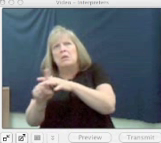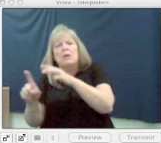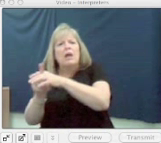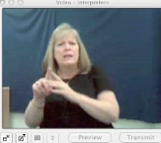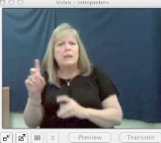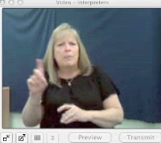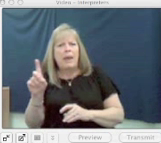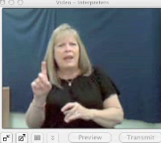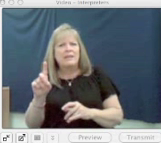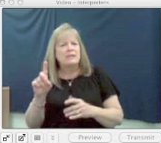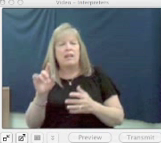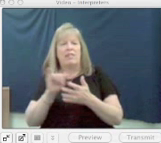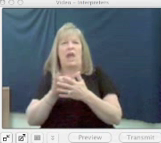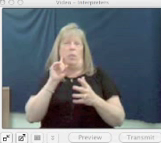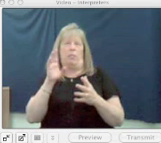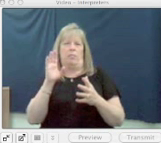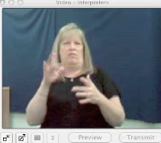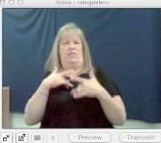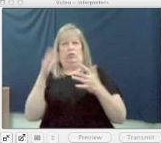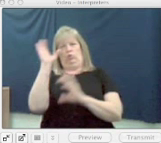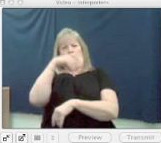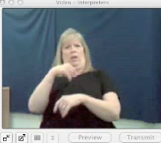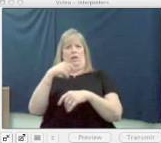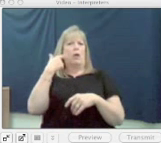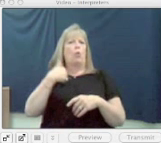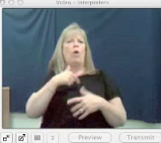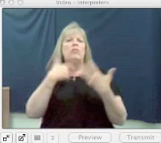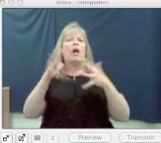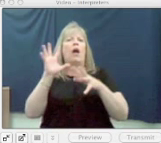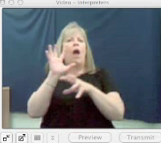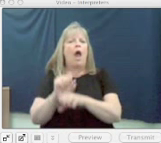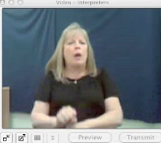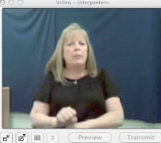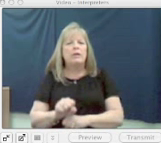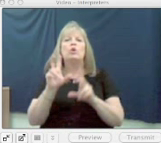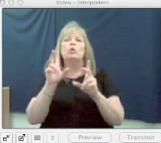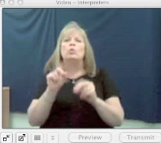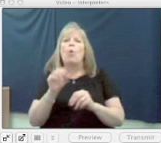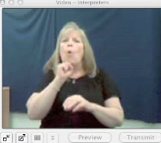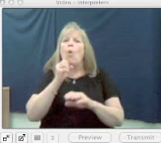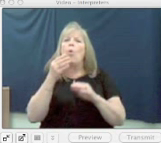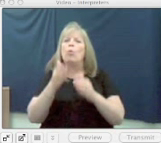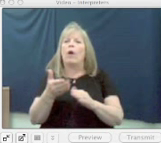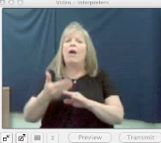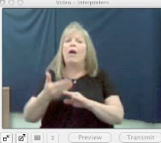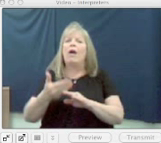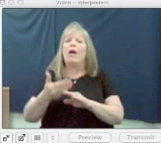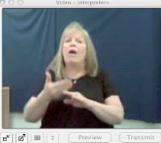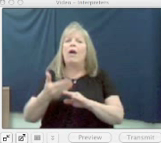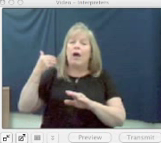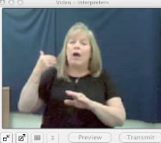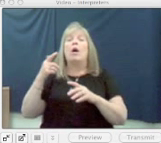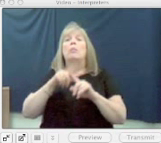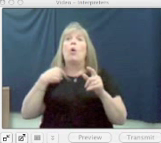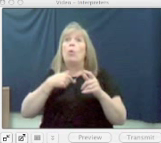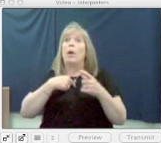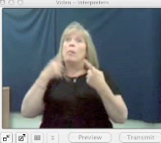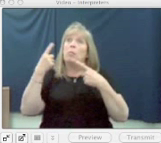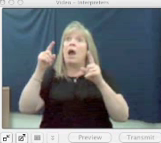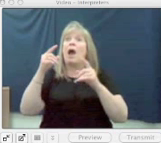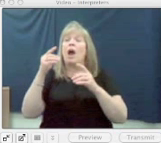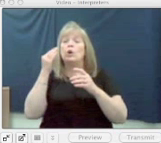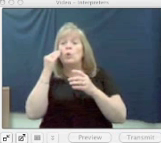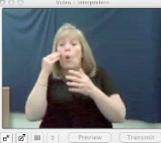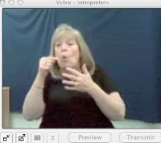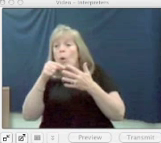differently. But we've gotten that place because of our experience, and newer individuals don't have